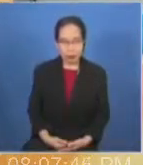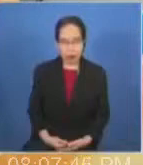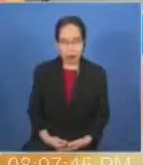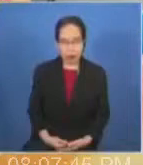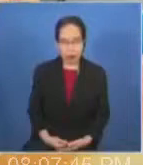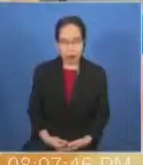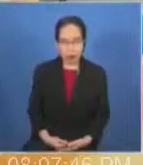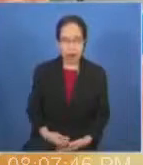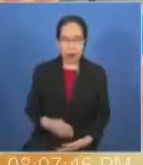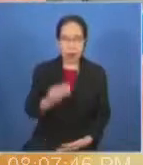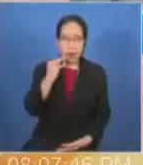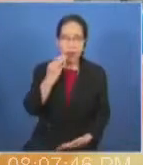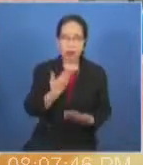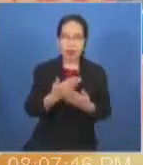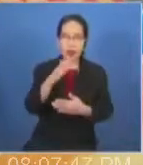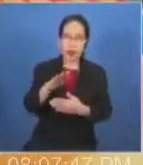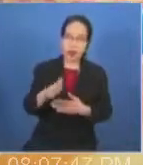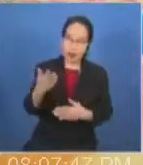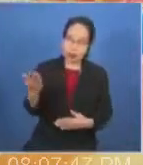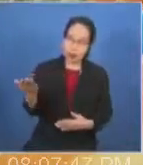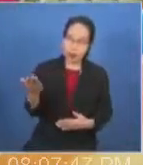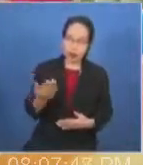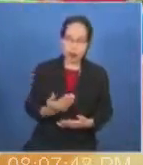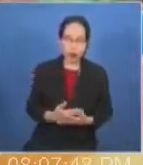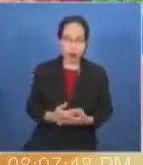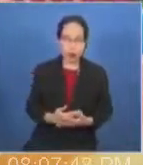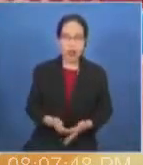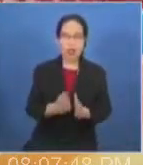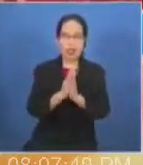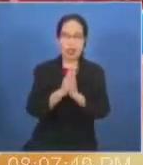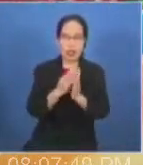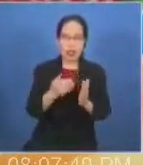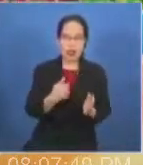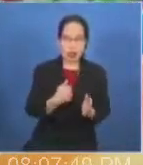Magandang hapon po. Ma'am, good afternoon.